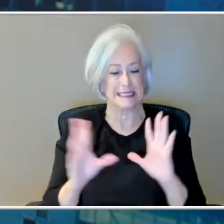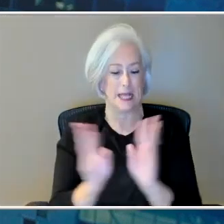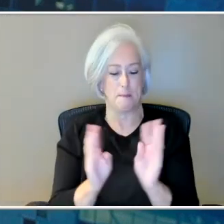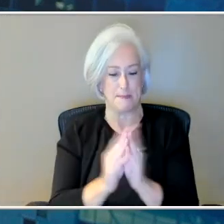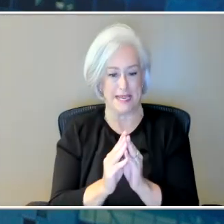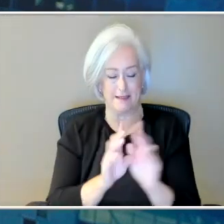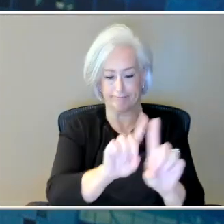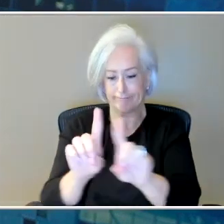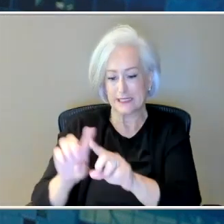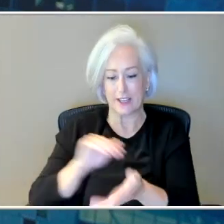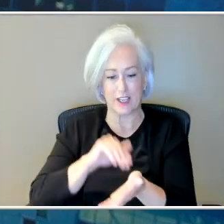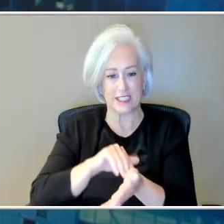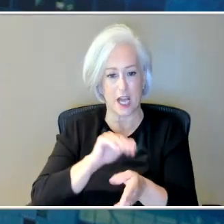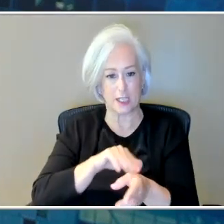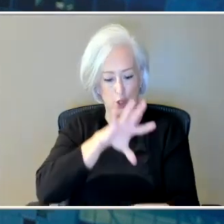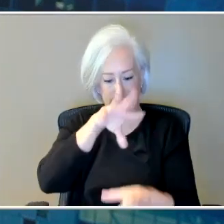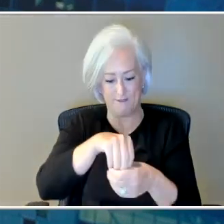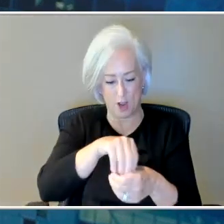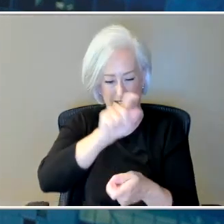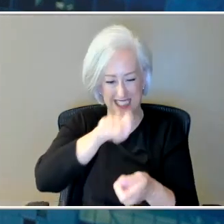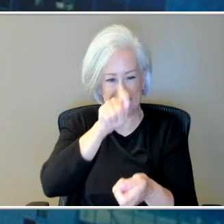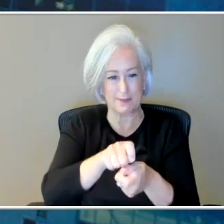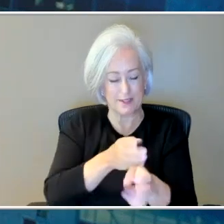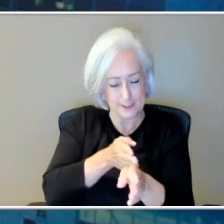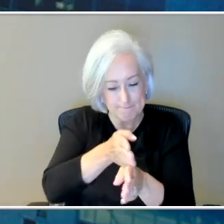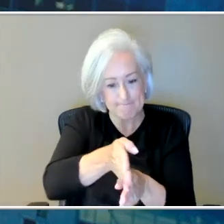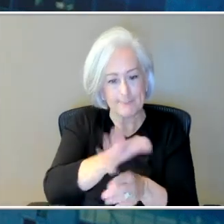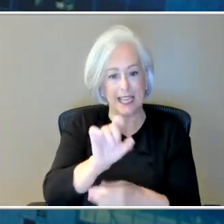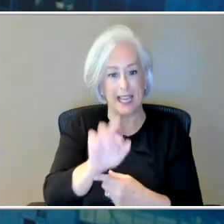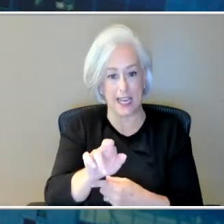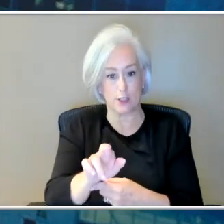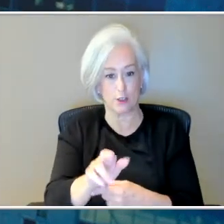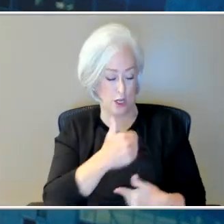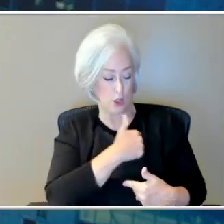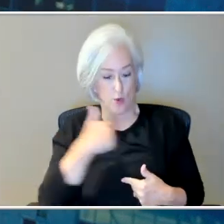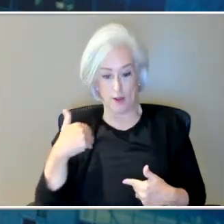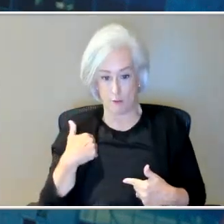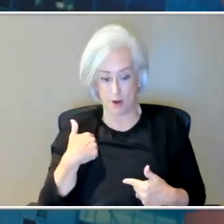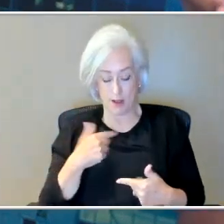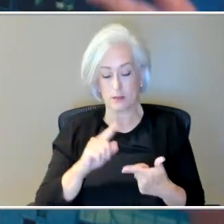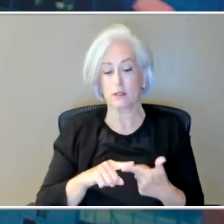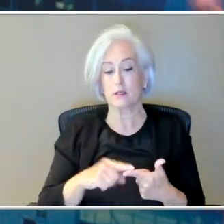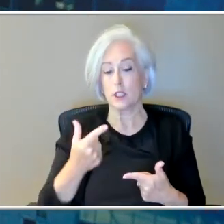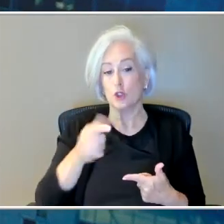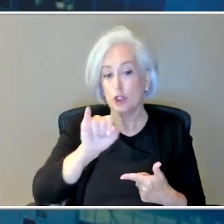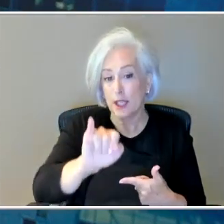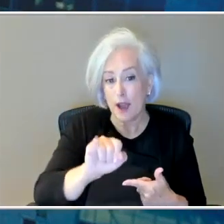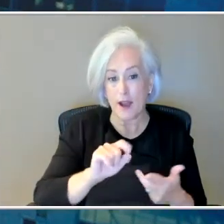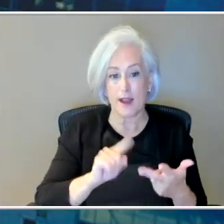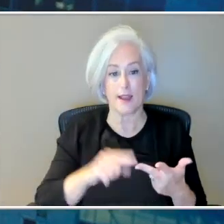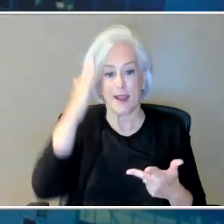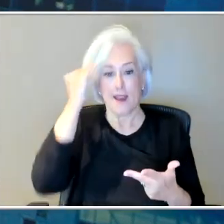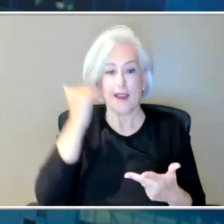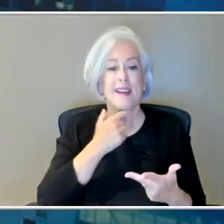that are involved in a type of certain cancer. So we have breast tumor conferences, we have GI tumor conferences, head and neck tumor